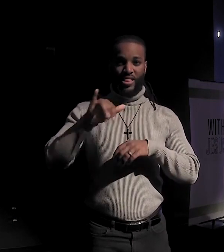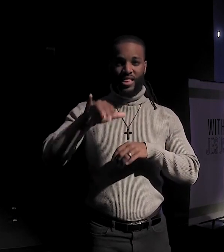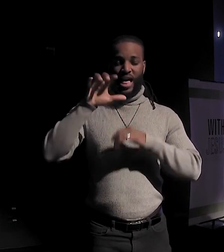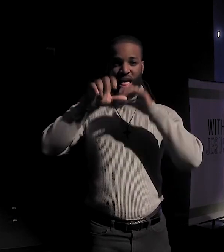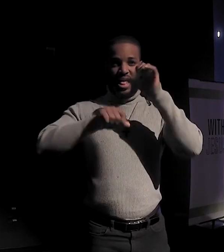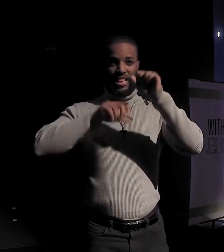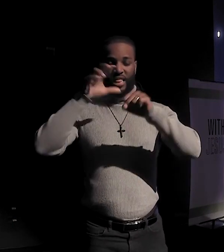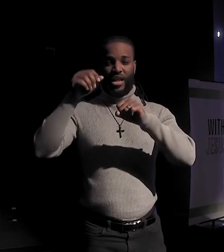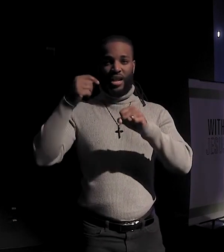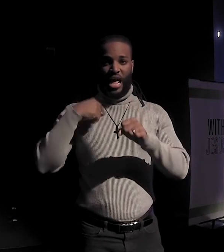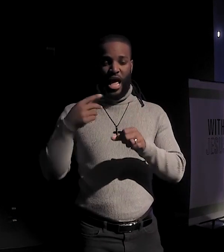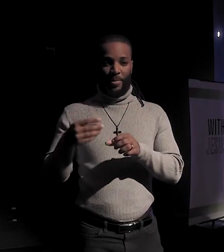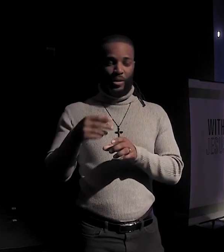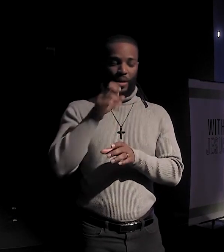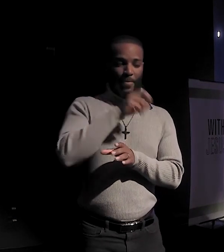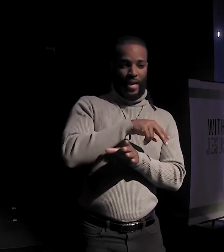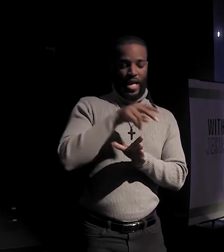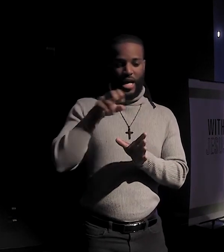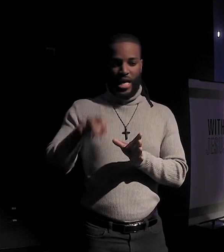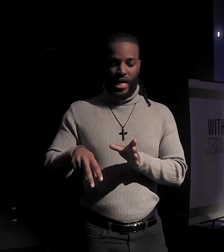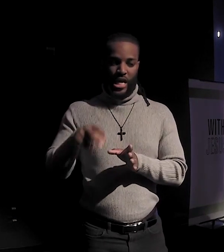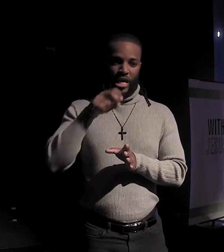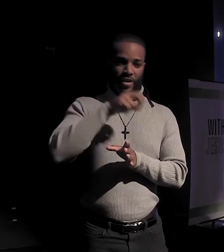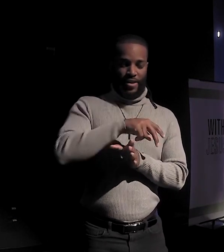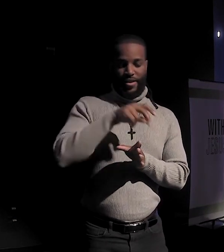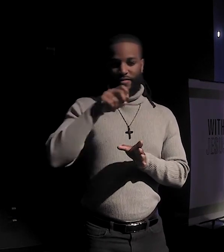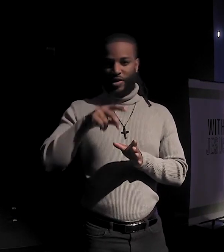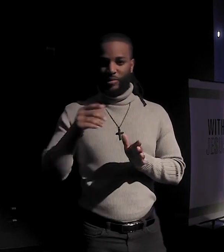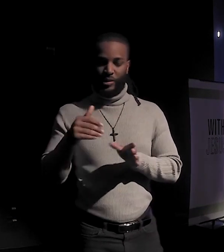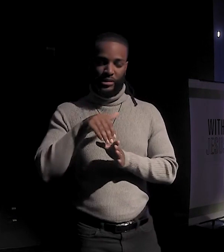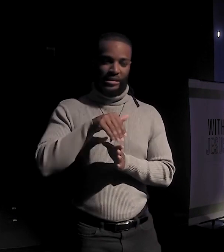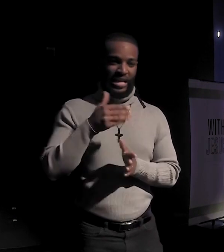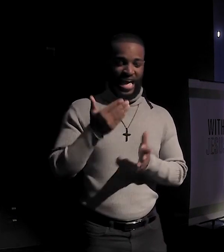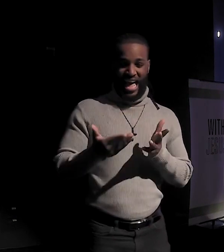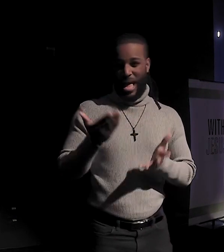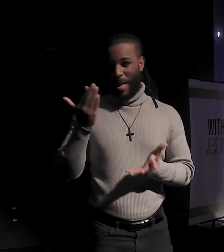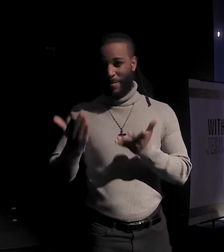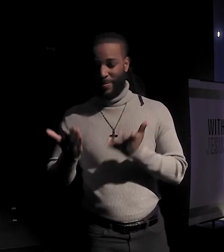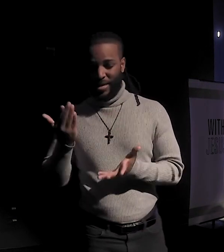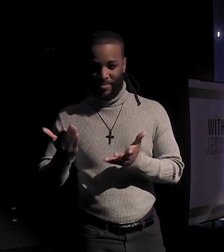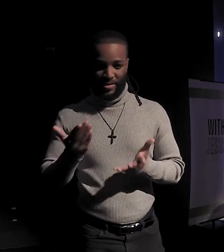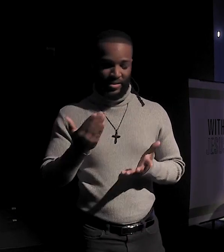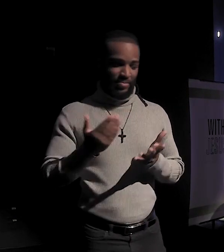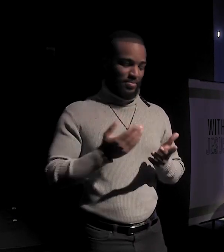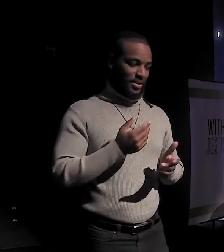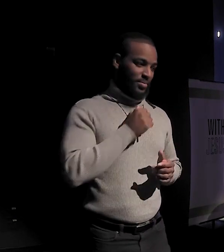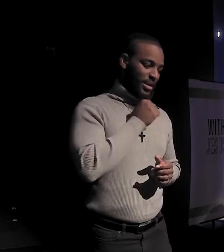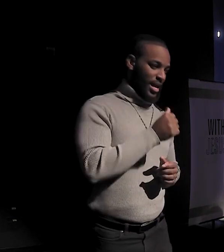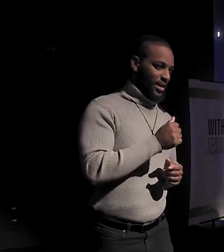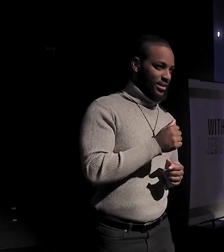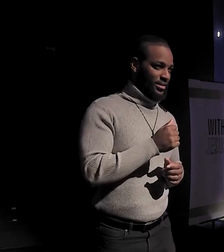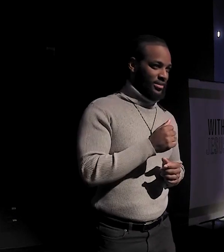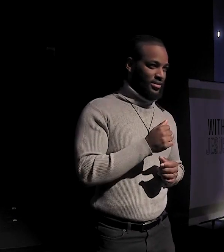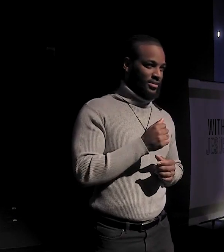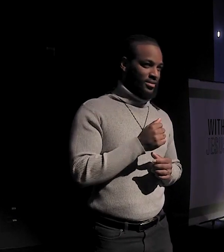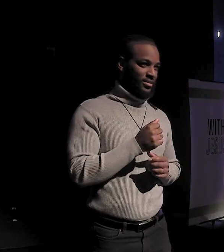and I've been jumping back and forth and been doing the whole I'm in, but I'm not.